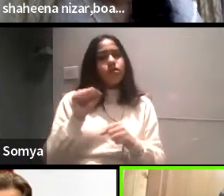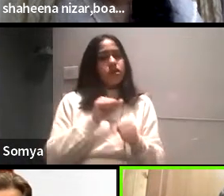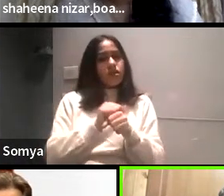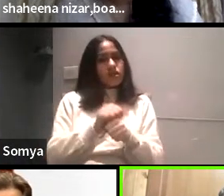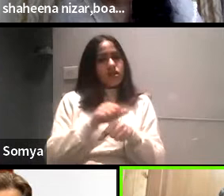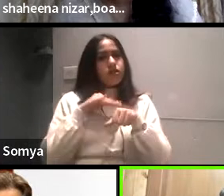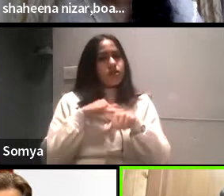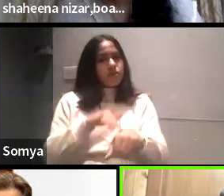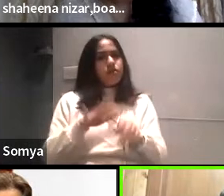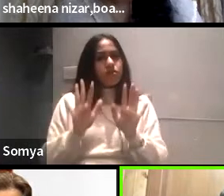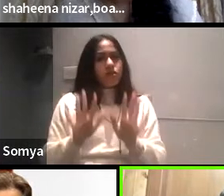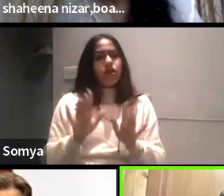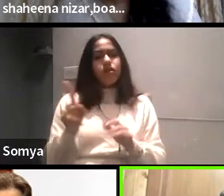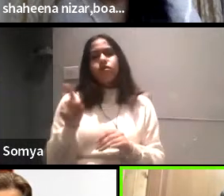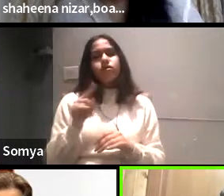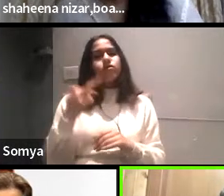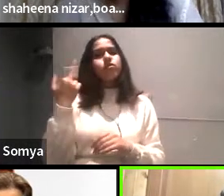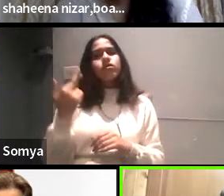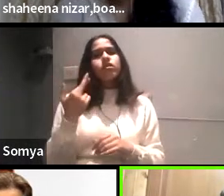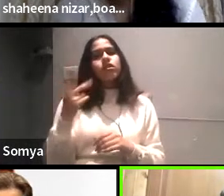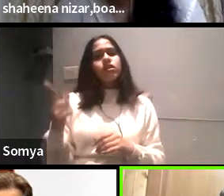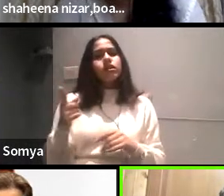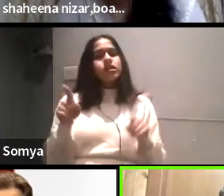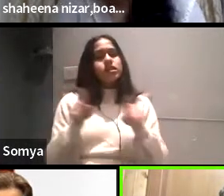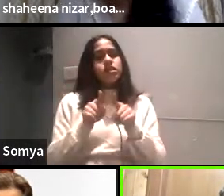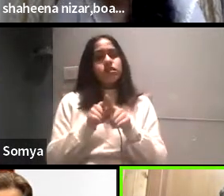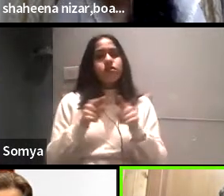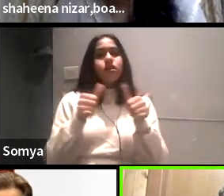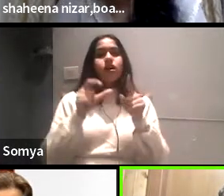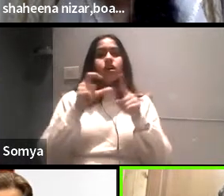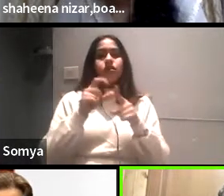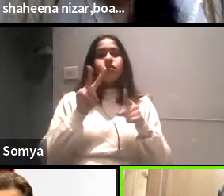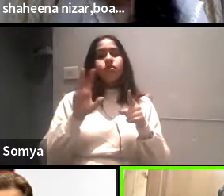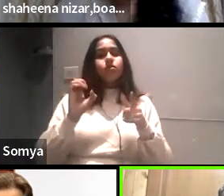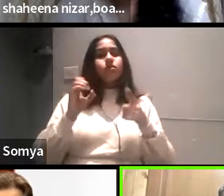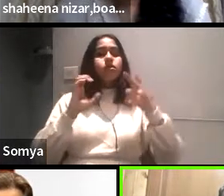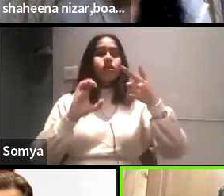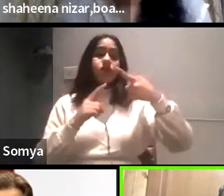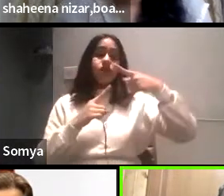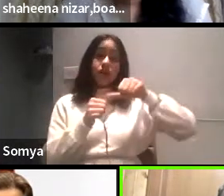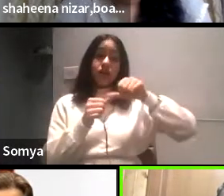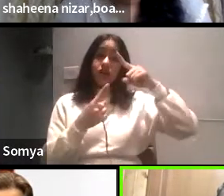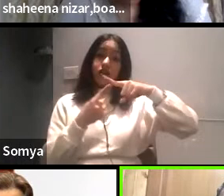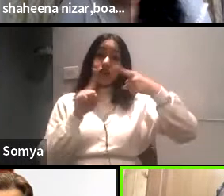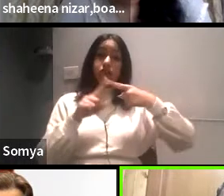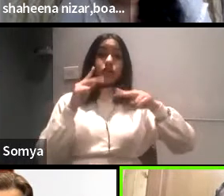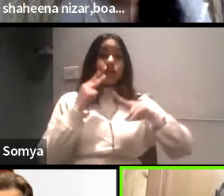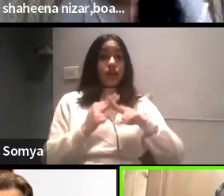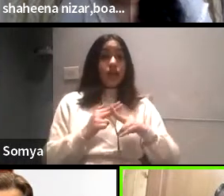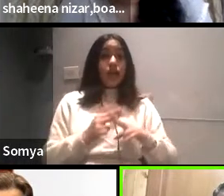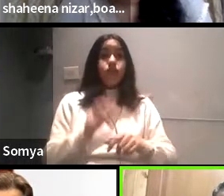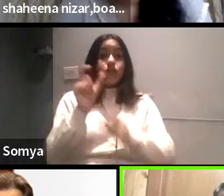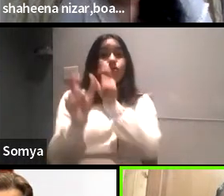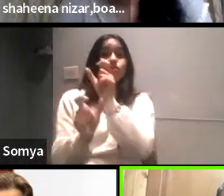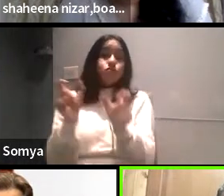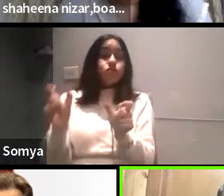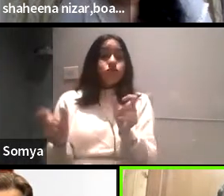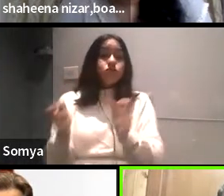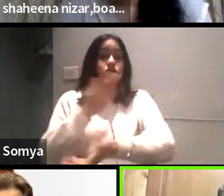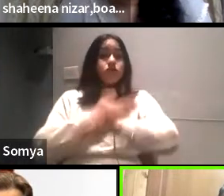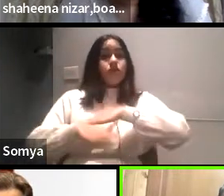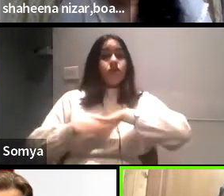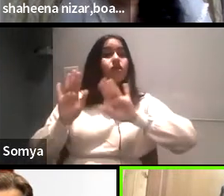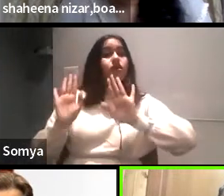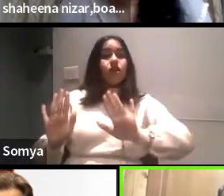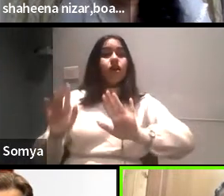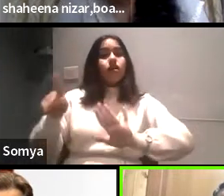been also a strong advocate how the differently abled can be made productive. And we saw that